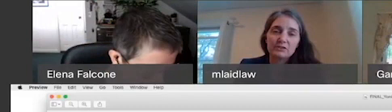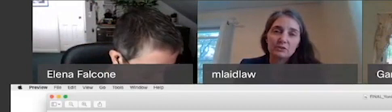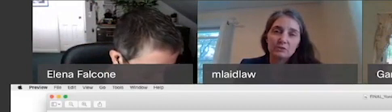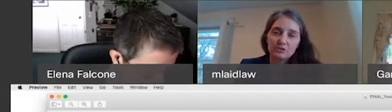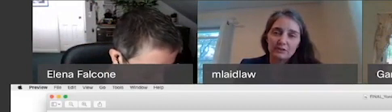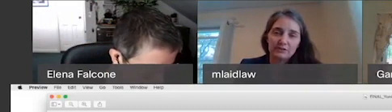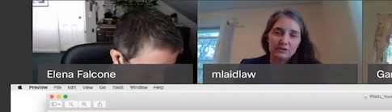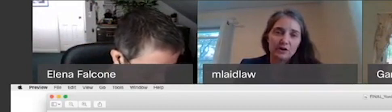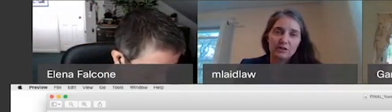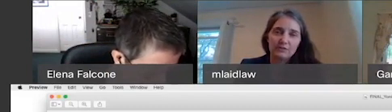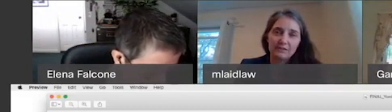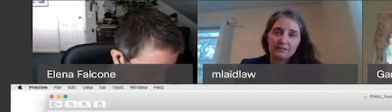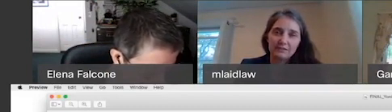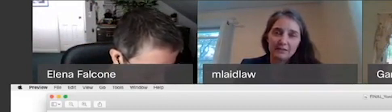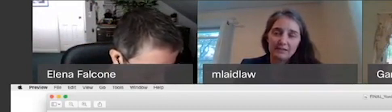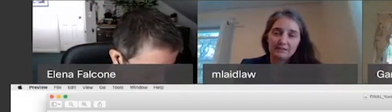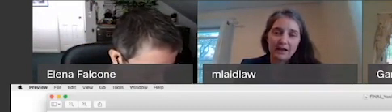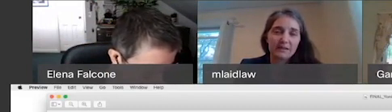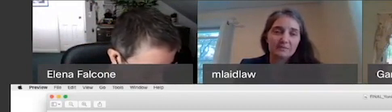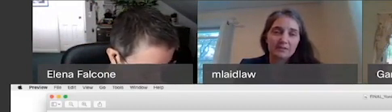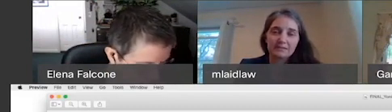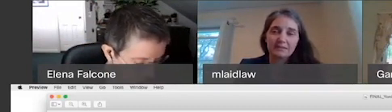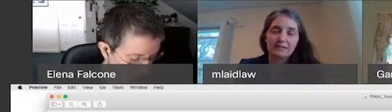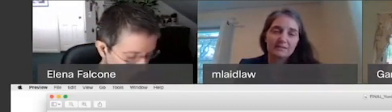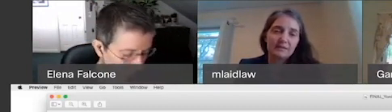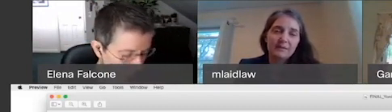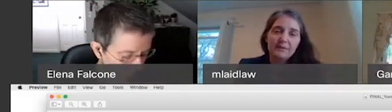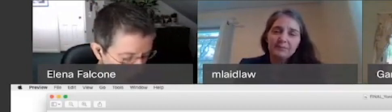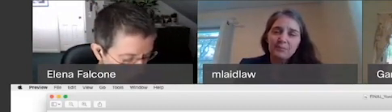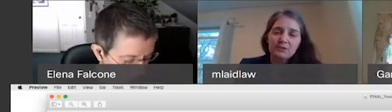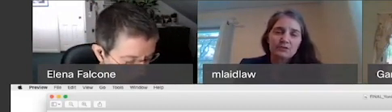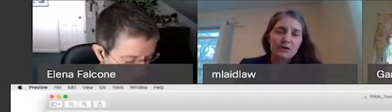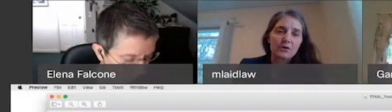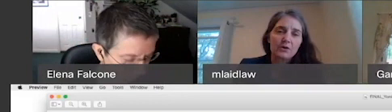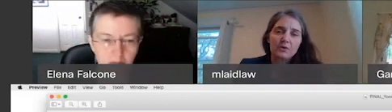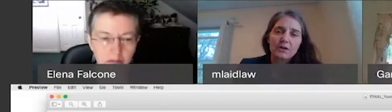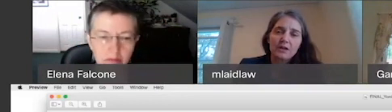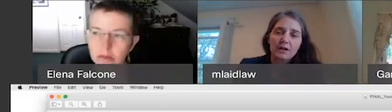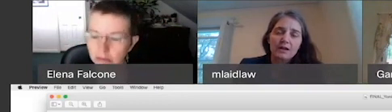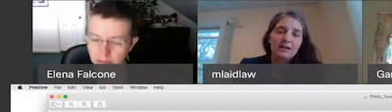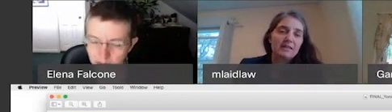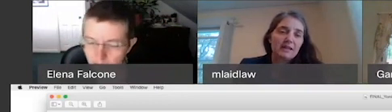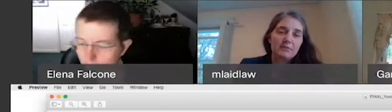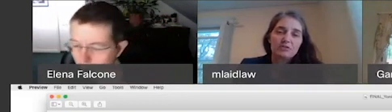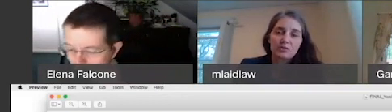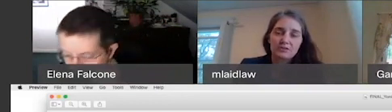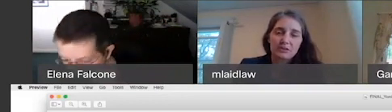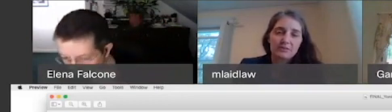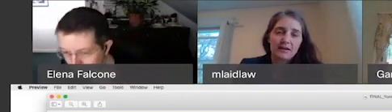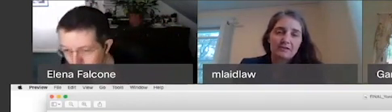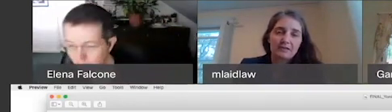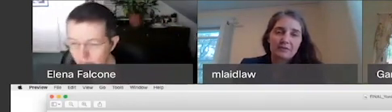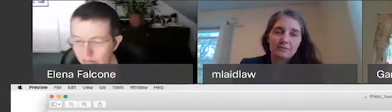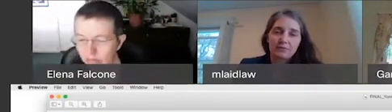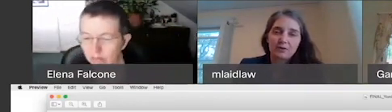court-based solutions to all of these items on this list. So again, I'm sure Sarah